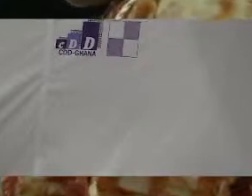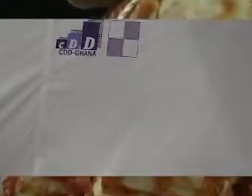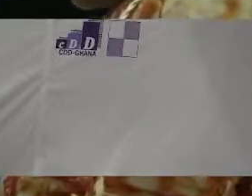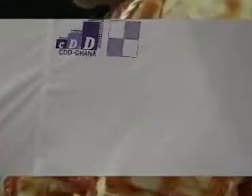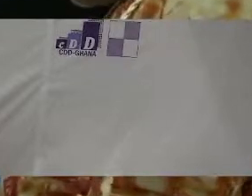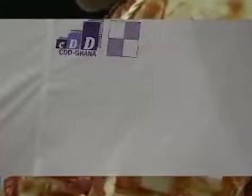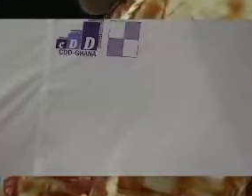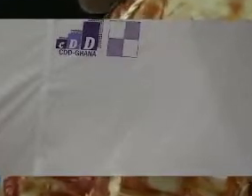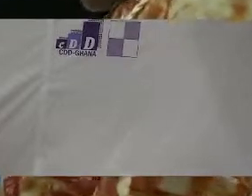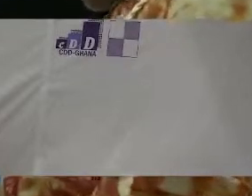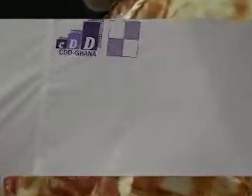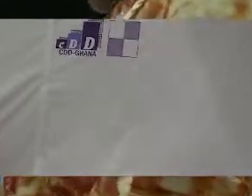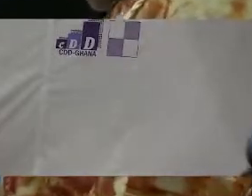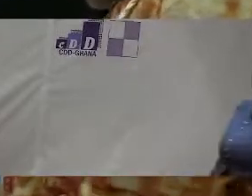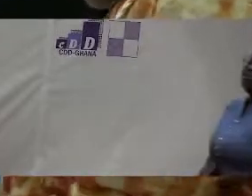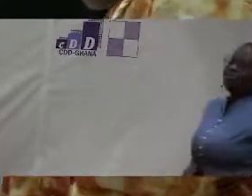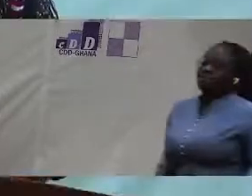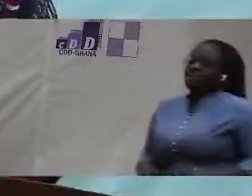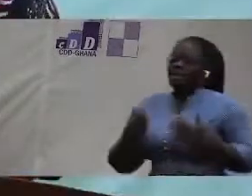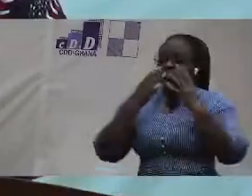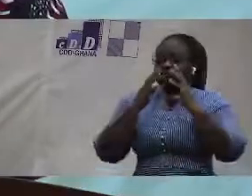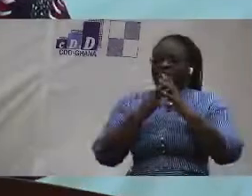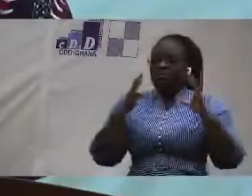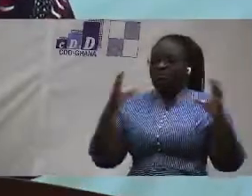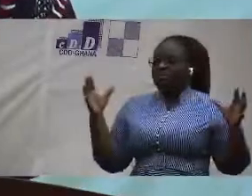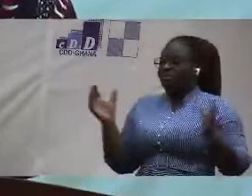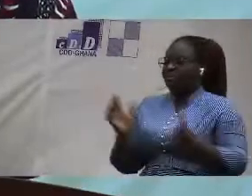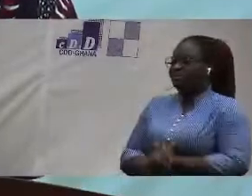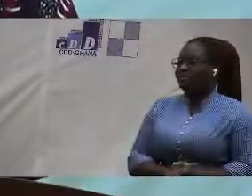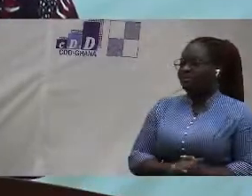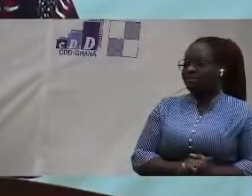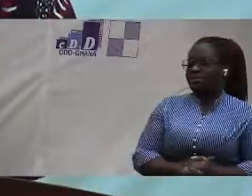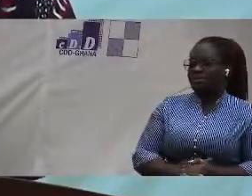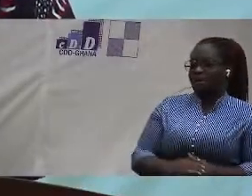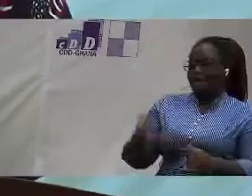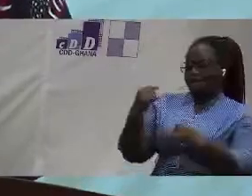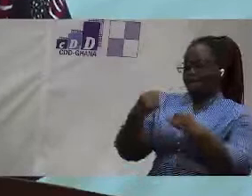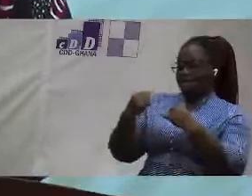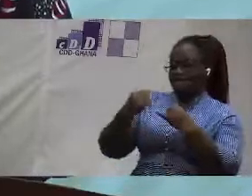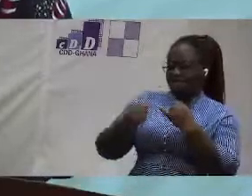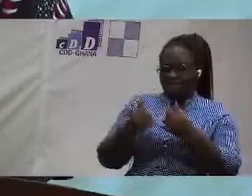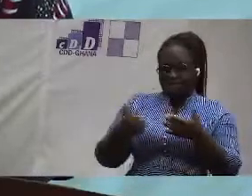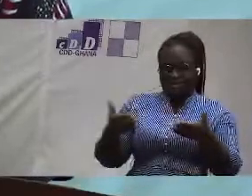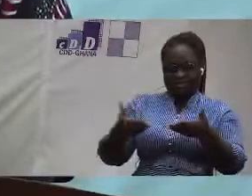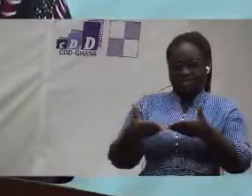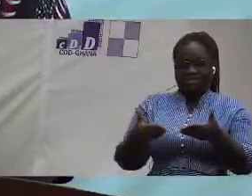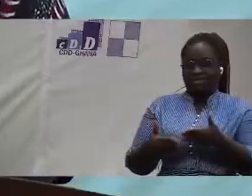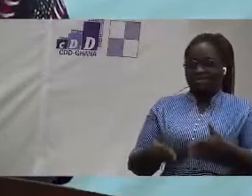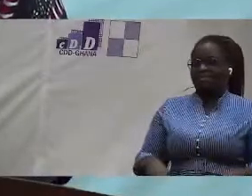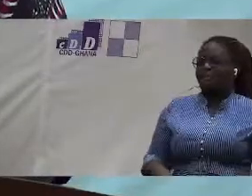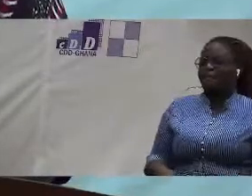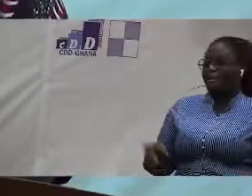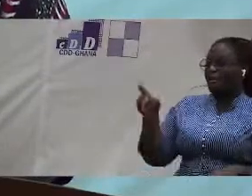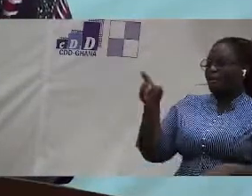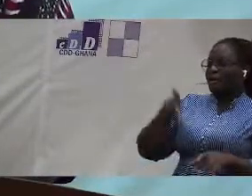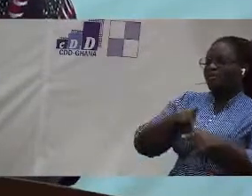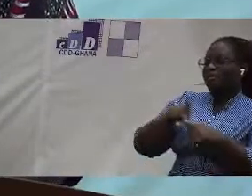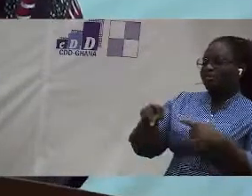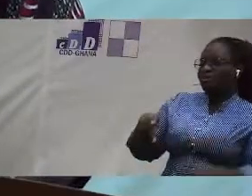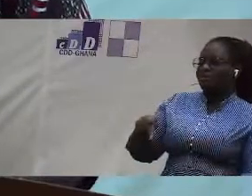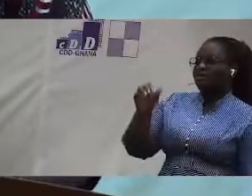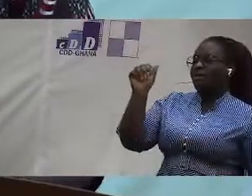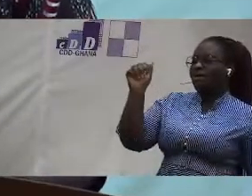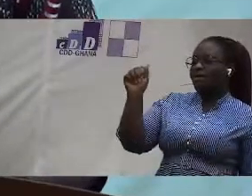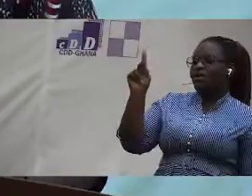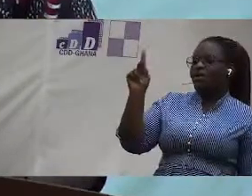Prof. Chair, thank you so much. The final batch of recognitions and acknowledgements, Professor Akosua Dakwa, Dean, School